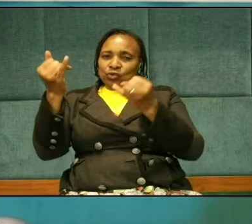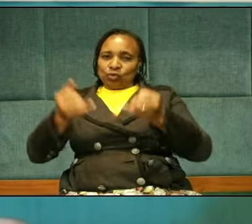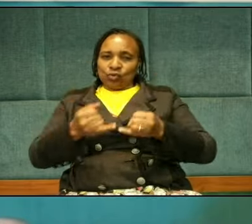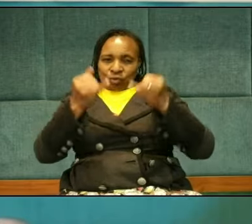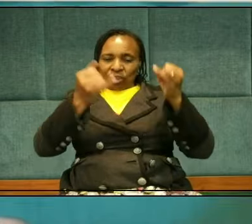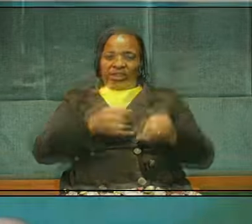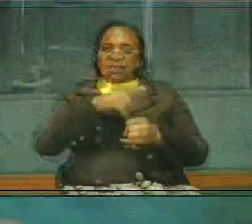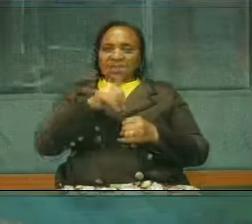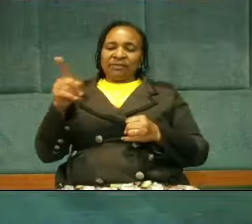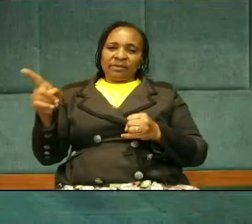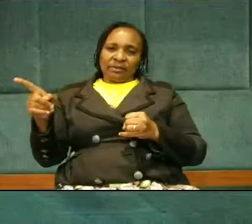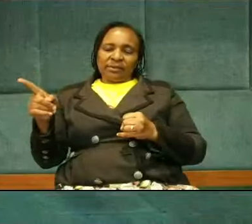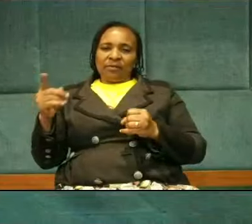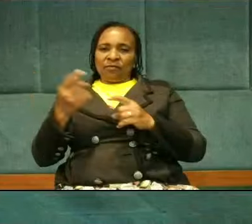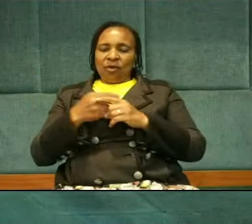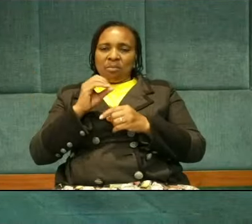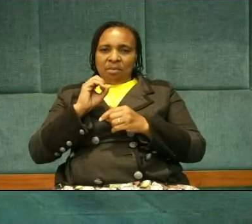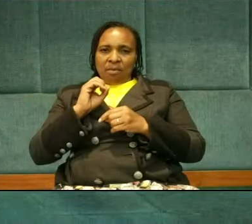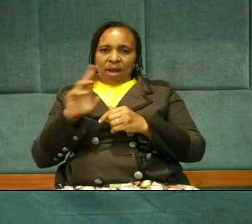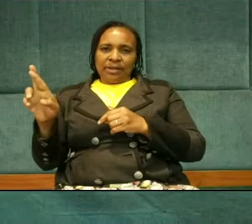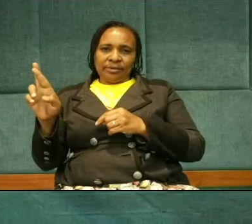themselves, starting from my far right.